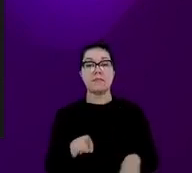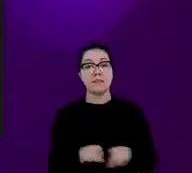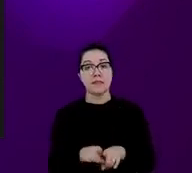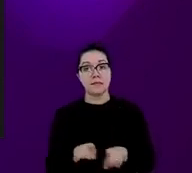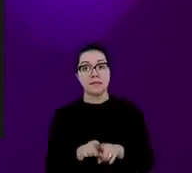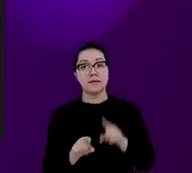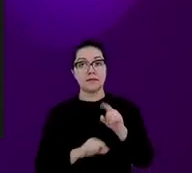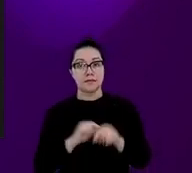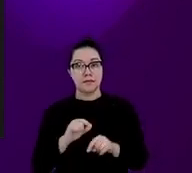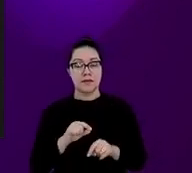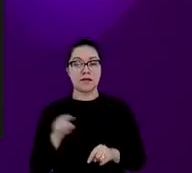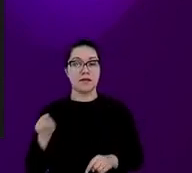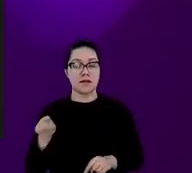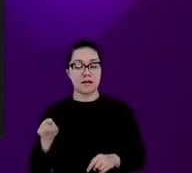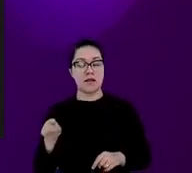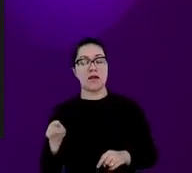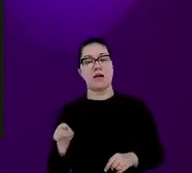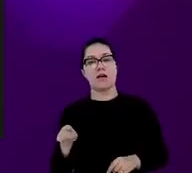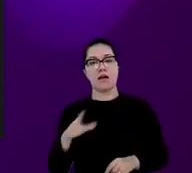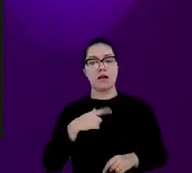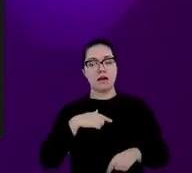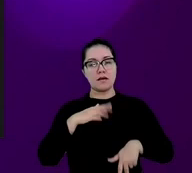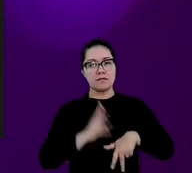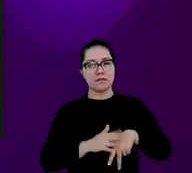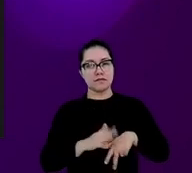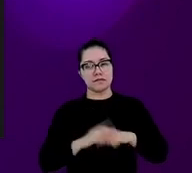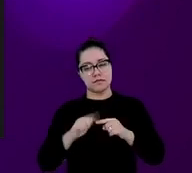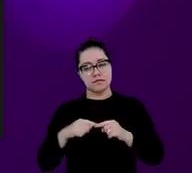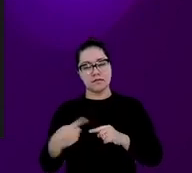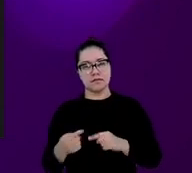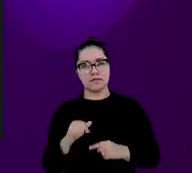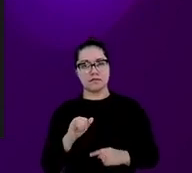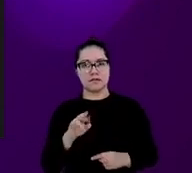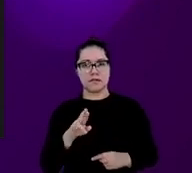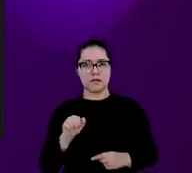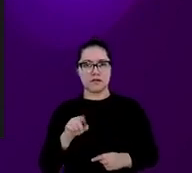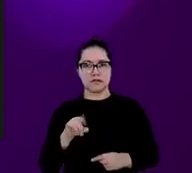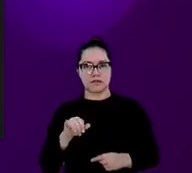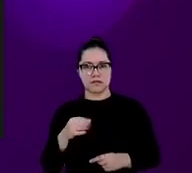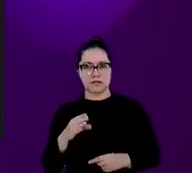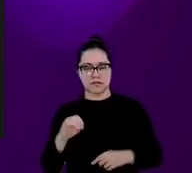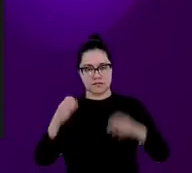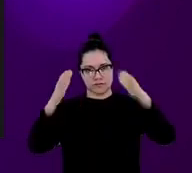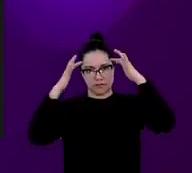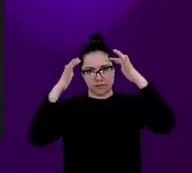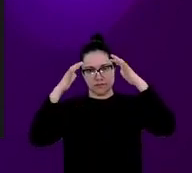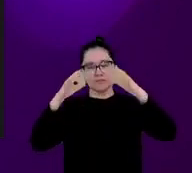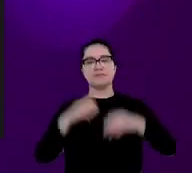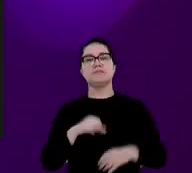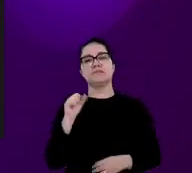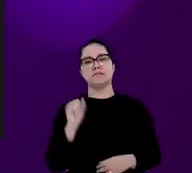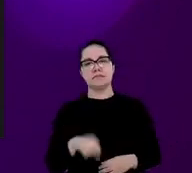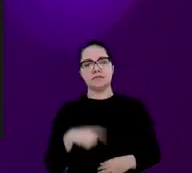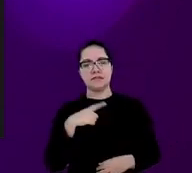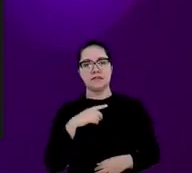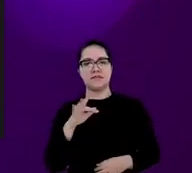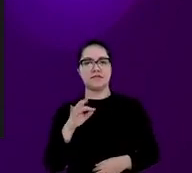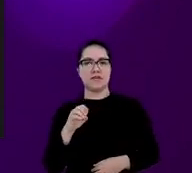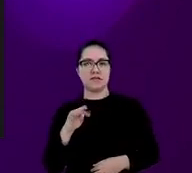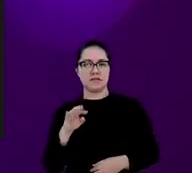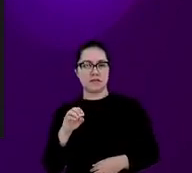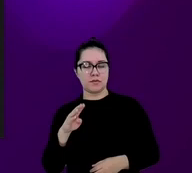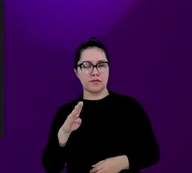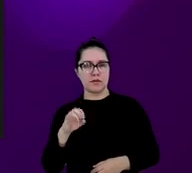the irradiation of the head, photobiomodulation has really, really amazing results.